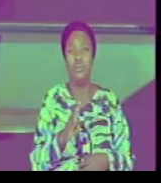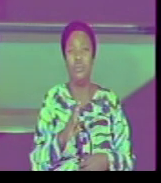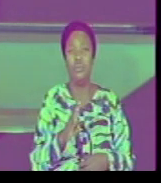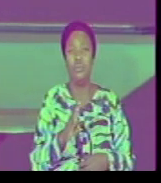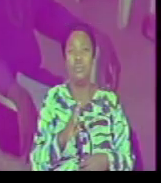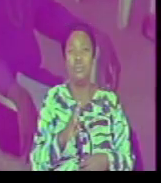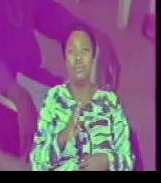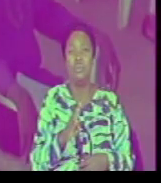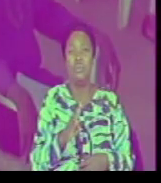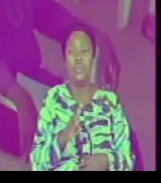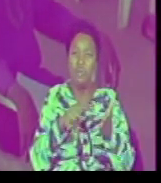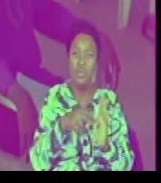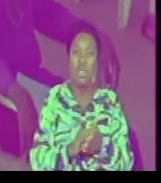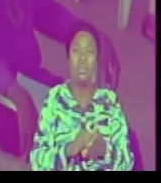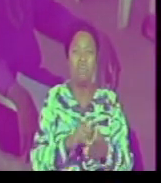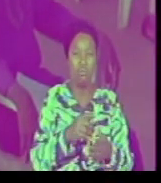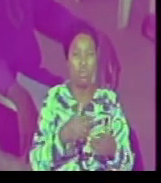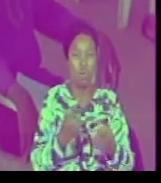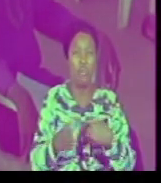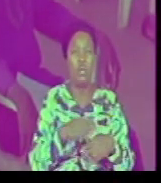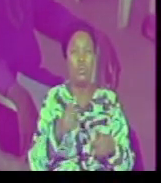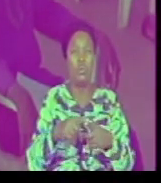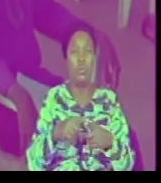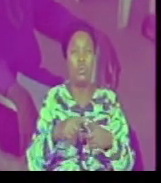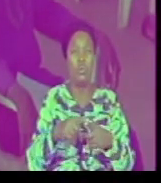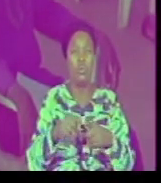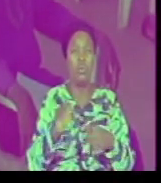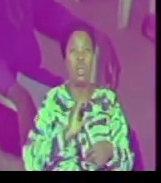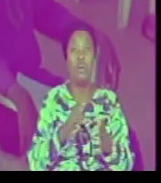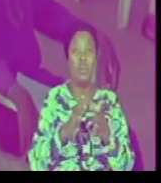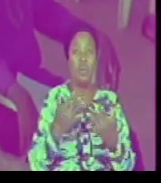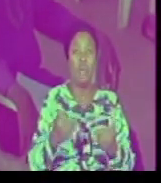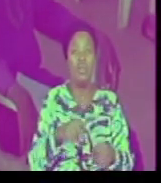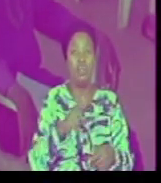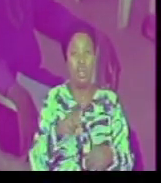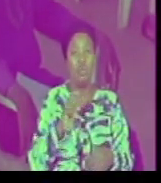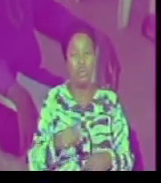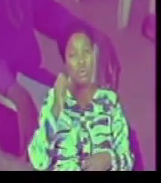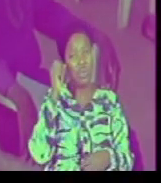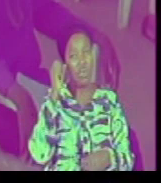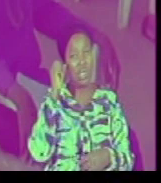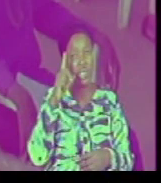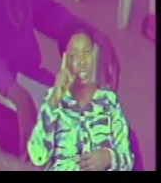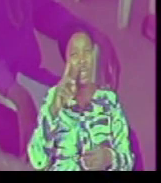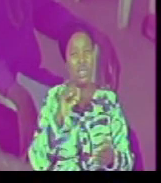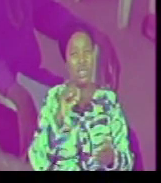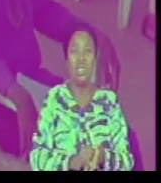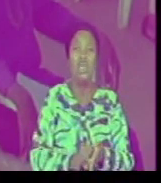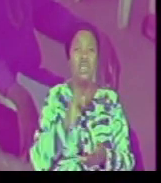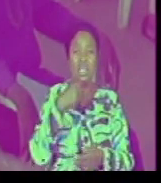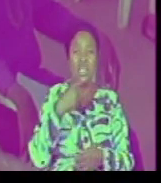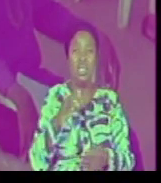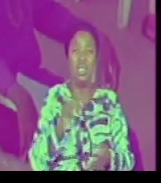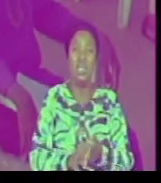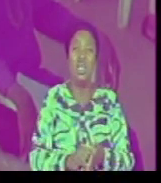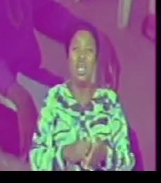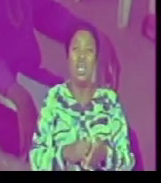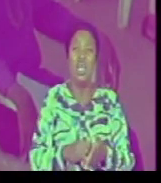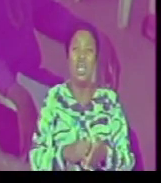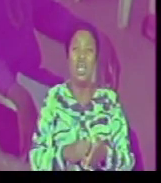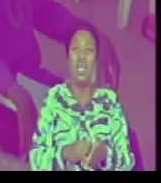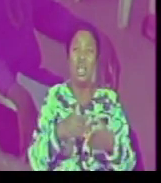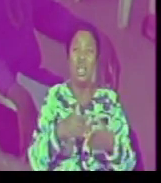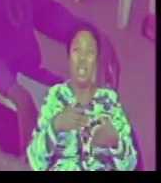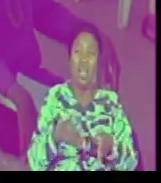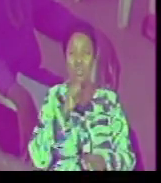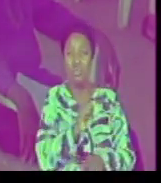our Bible understanding. It's saying, let not Aaron think of himself more